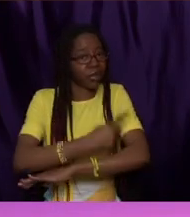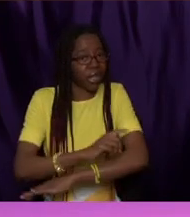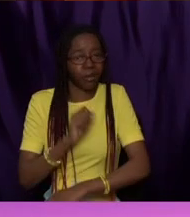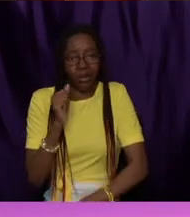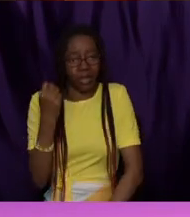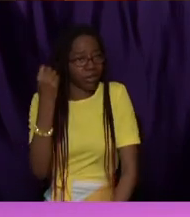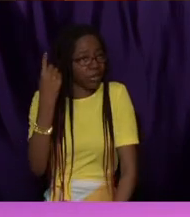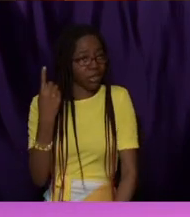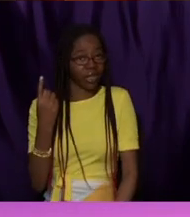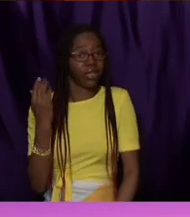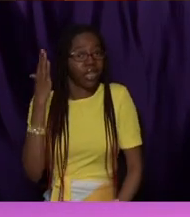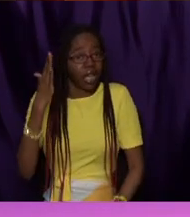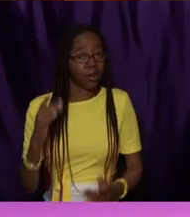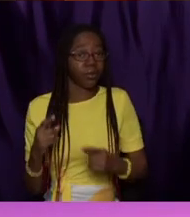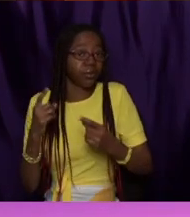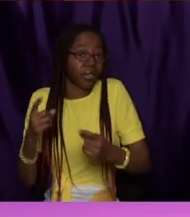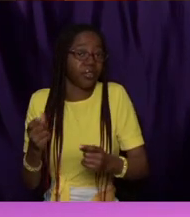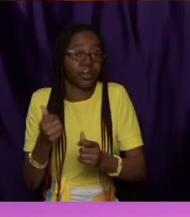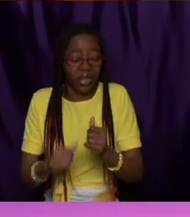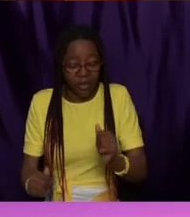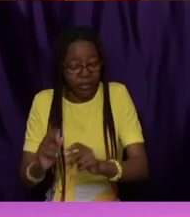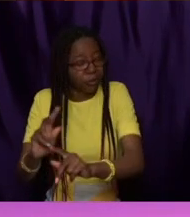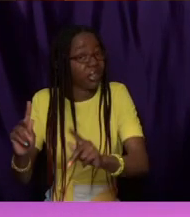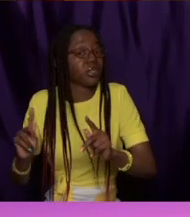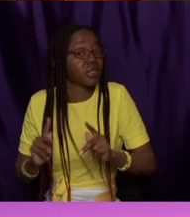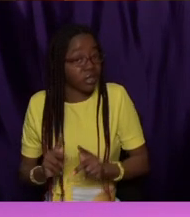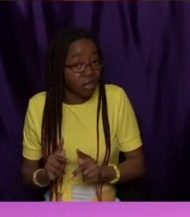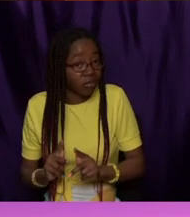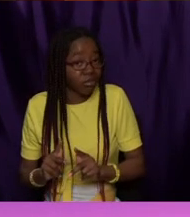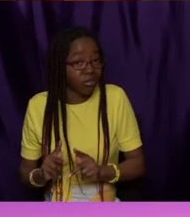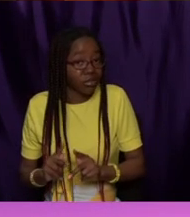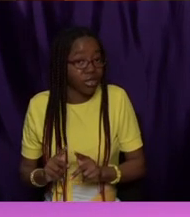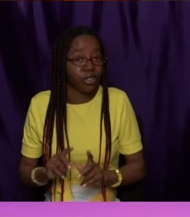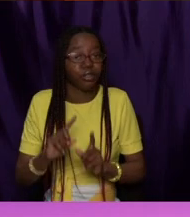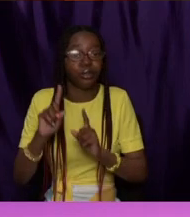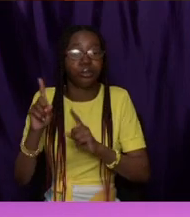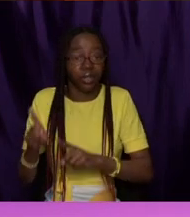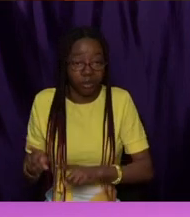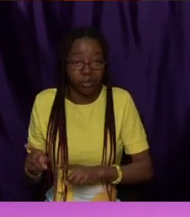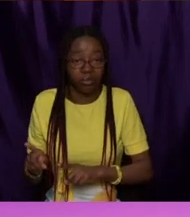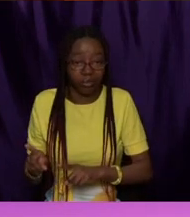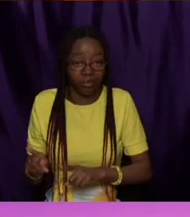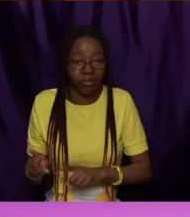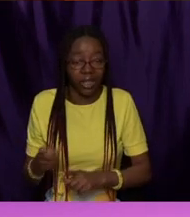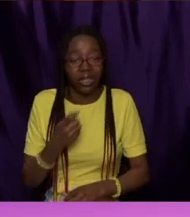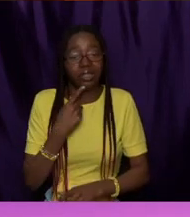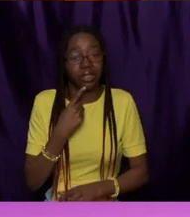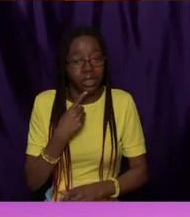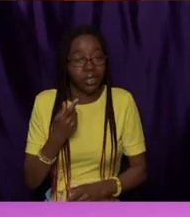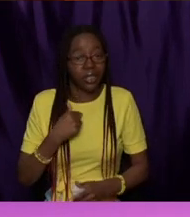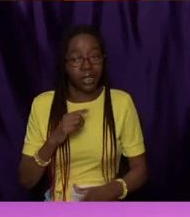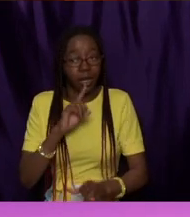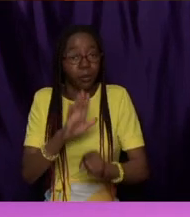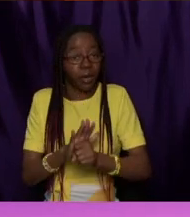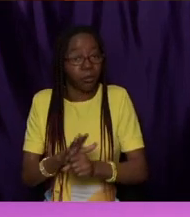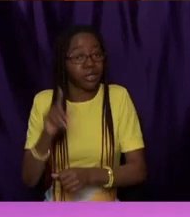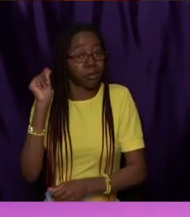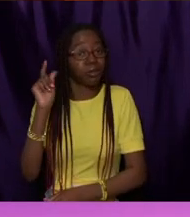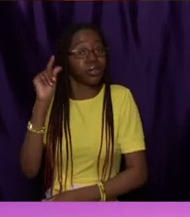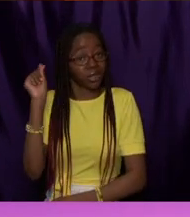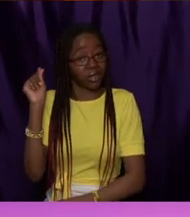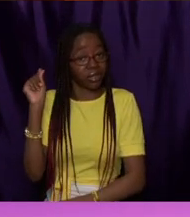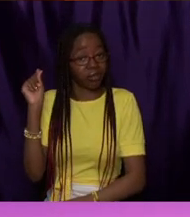no sense. He said, I will give you every place where you set your foot. He says, as I promised